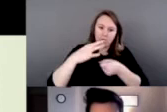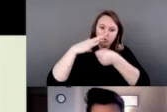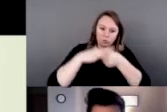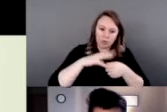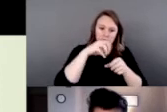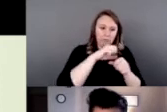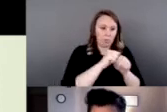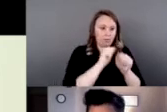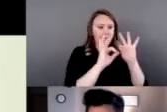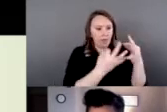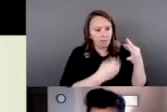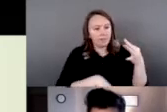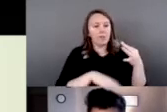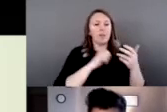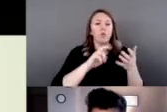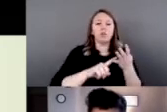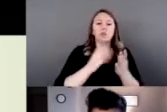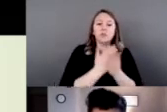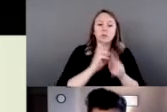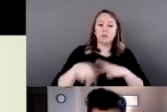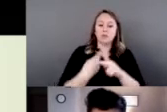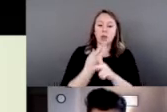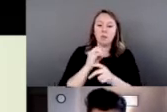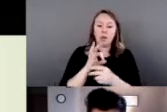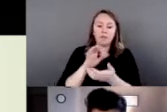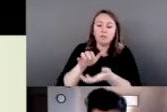marital violence, such as domestic violence.